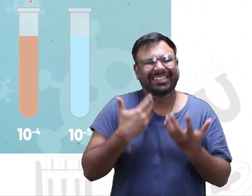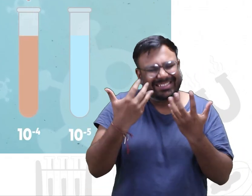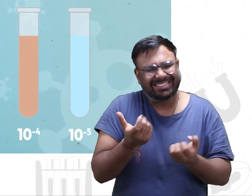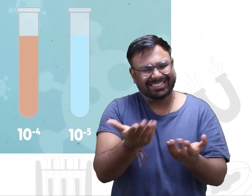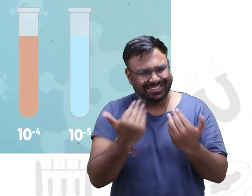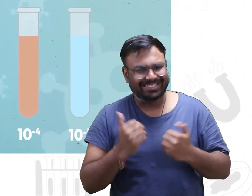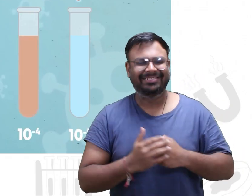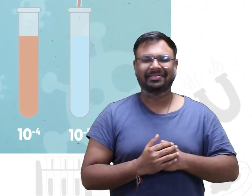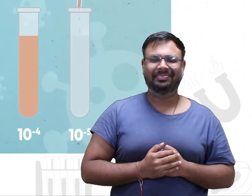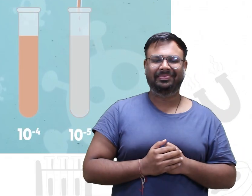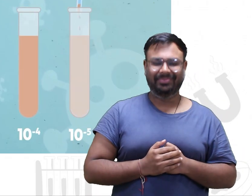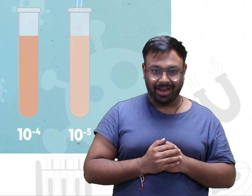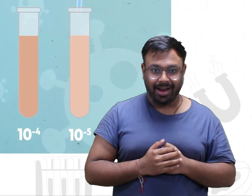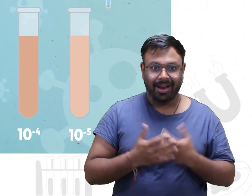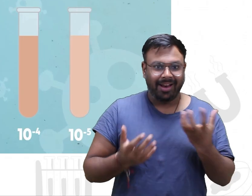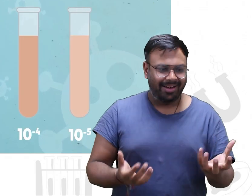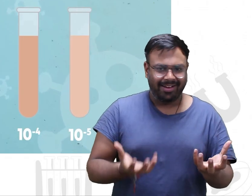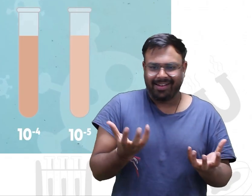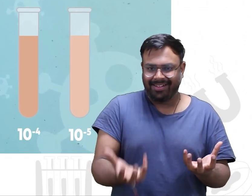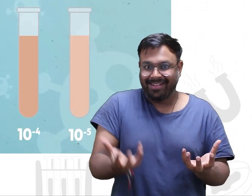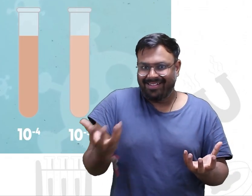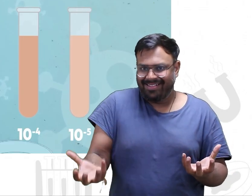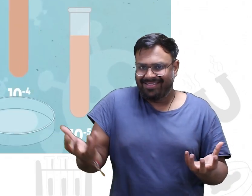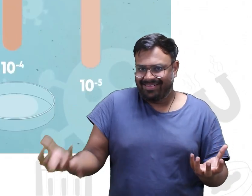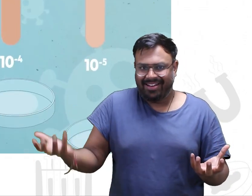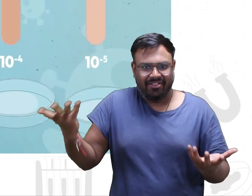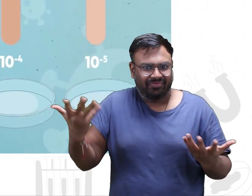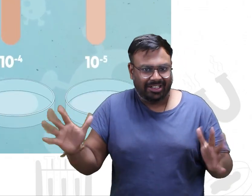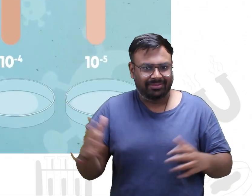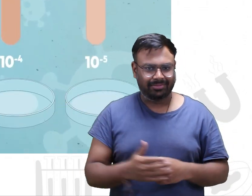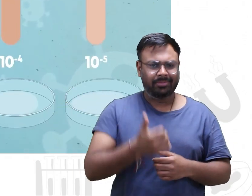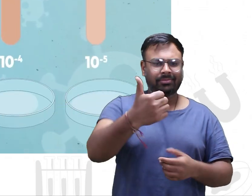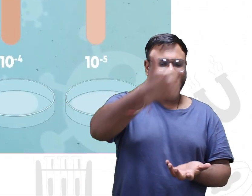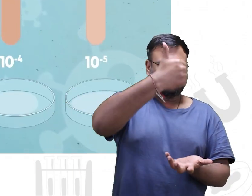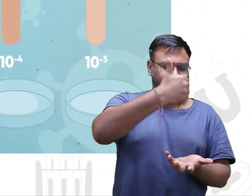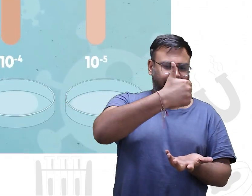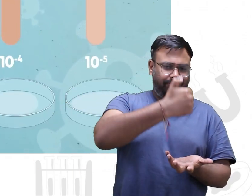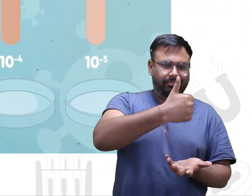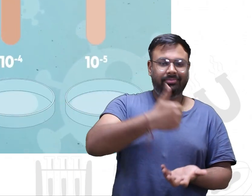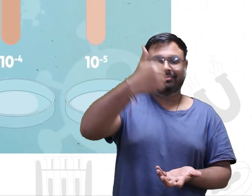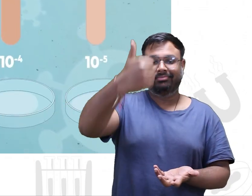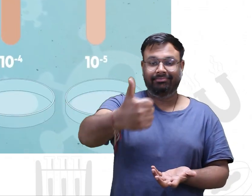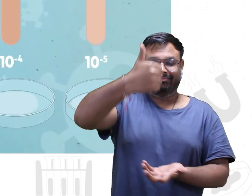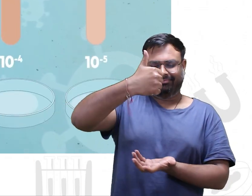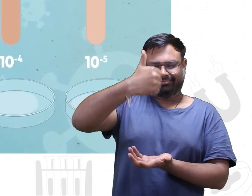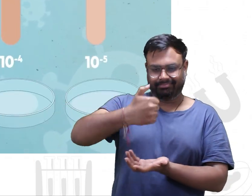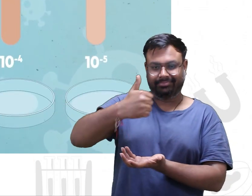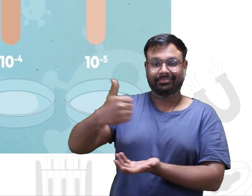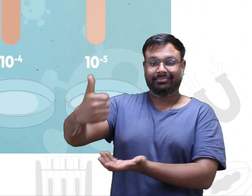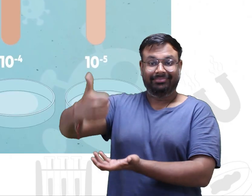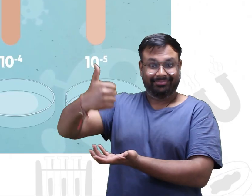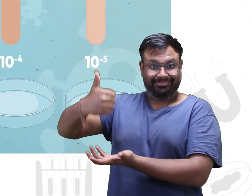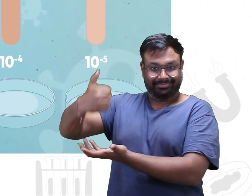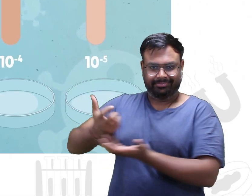know soon, after we are done with serial dilution. We go to the plating part. Here we'll pipette out the sample from the rest